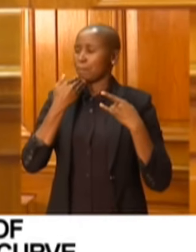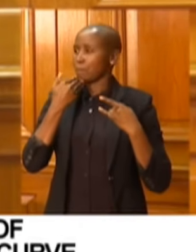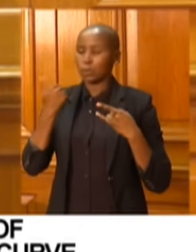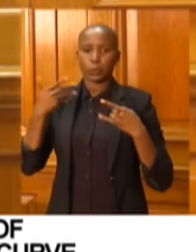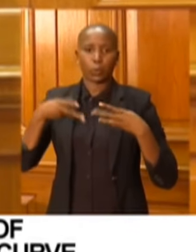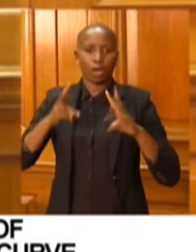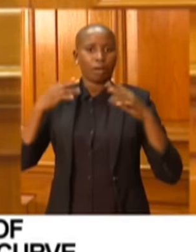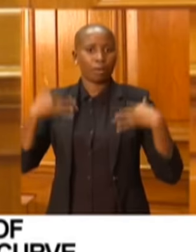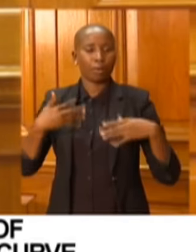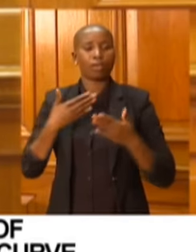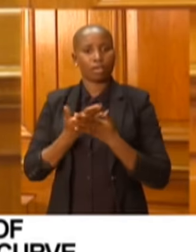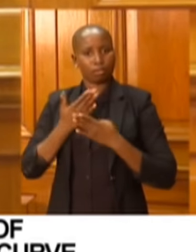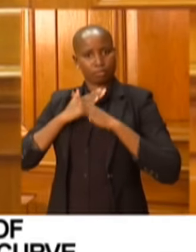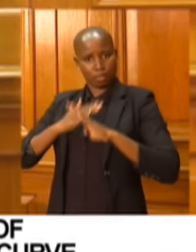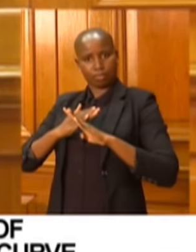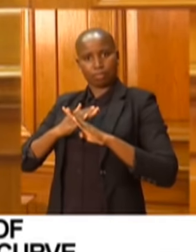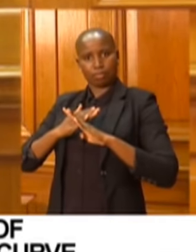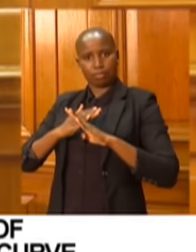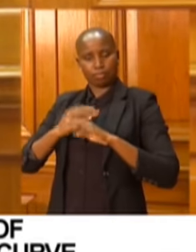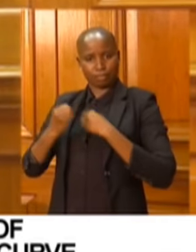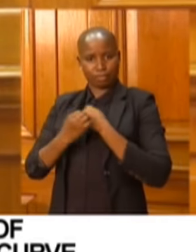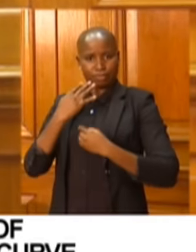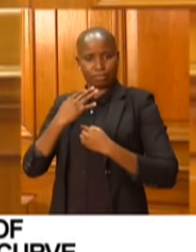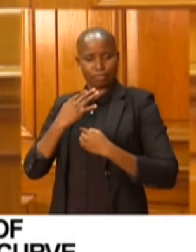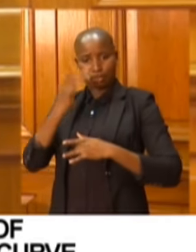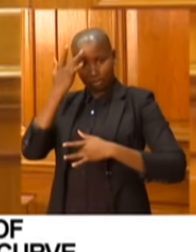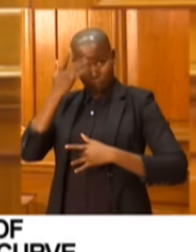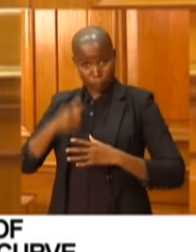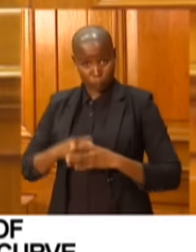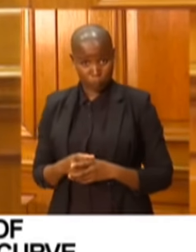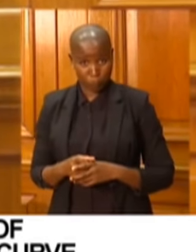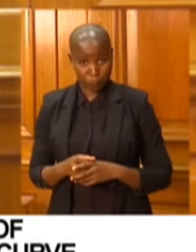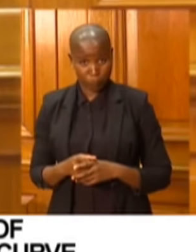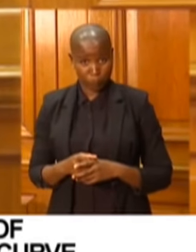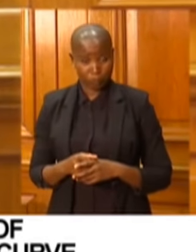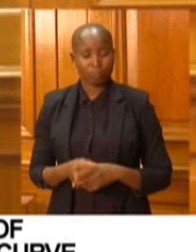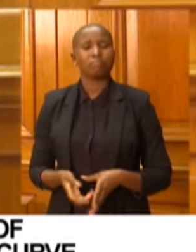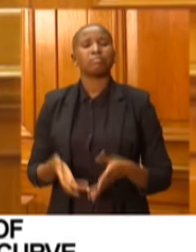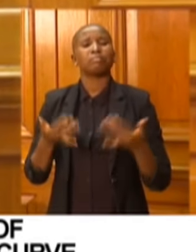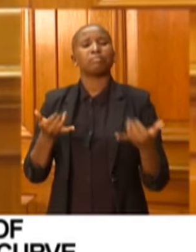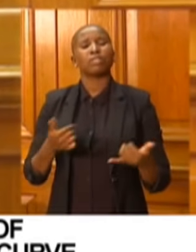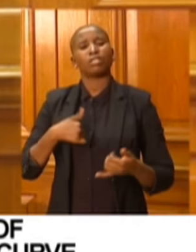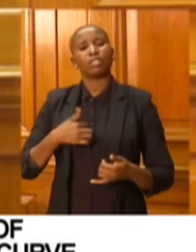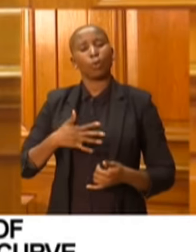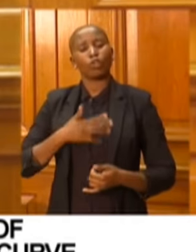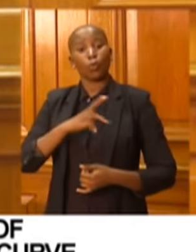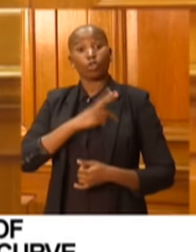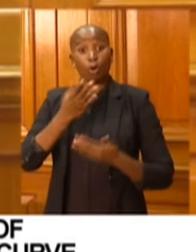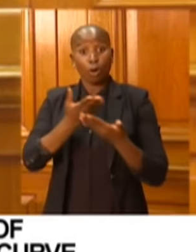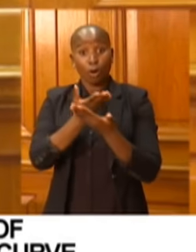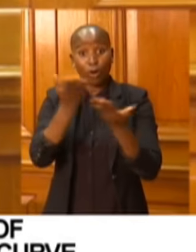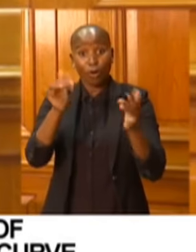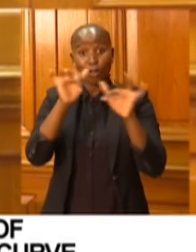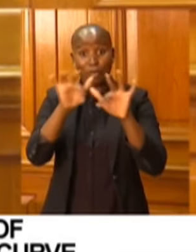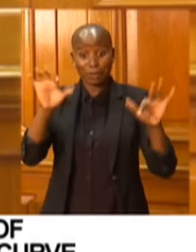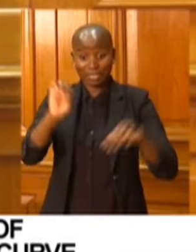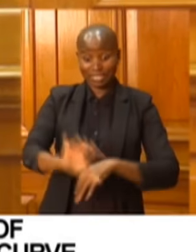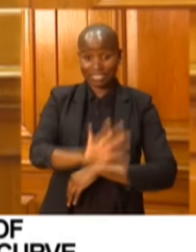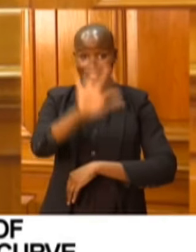of the virus. I wish to thank all South Africans who now wear masks without fail.